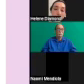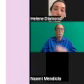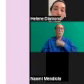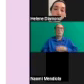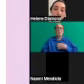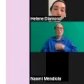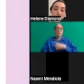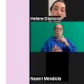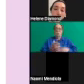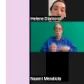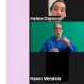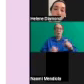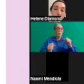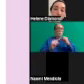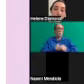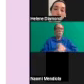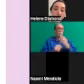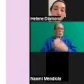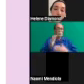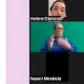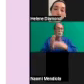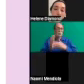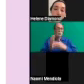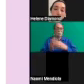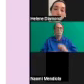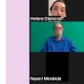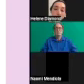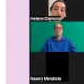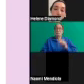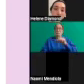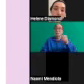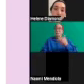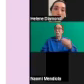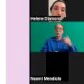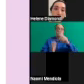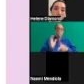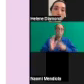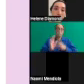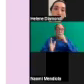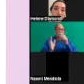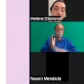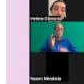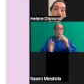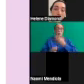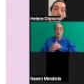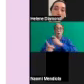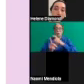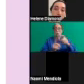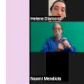fight against. Other things, double check our words and actions. Think before we speak, right?